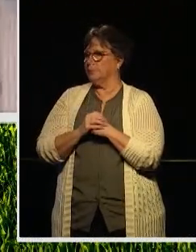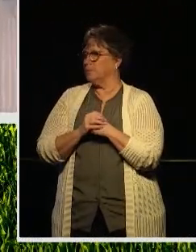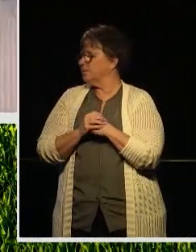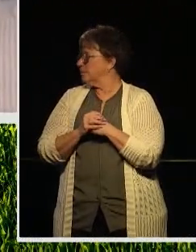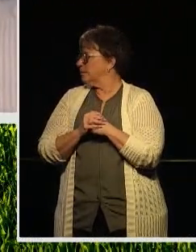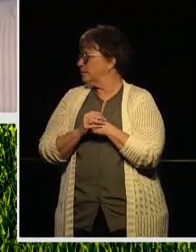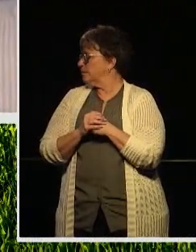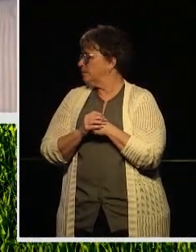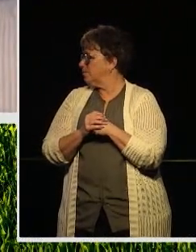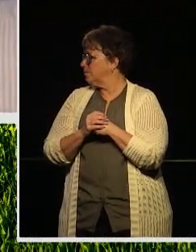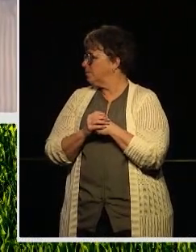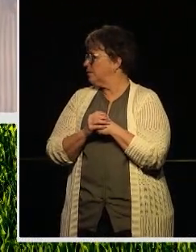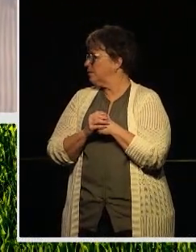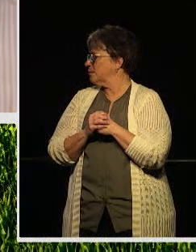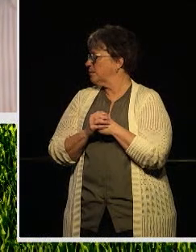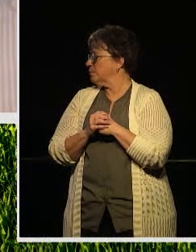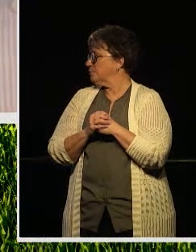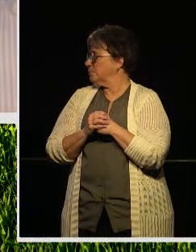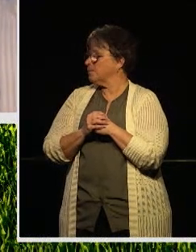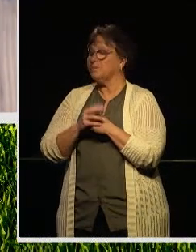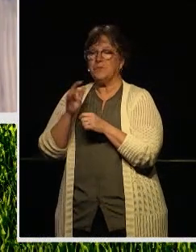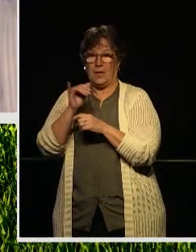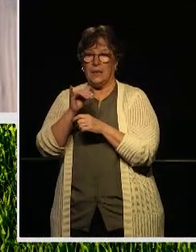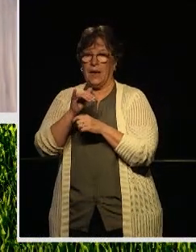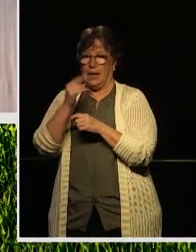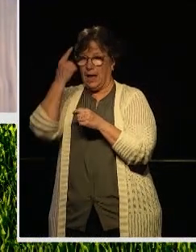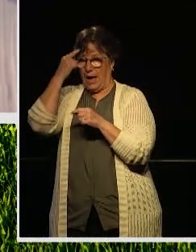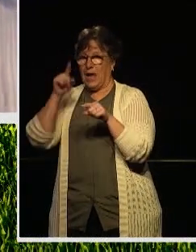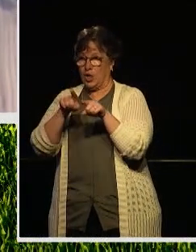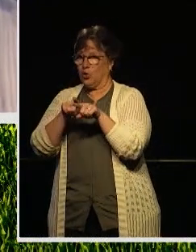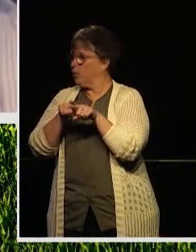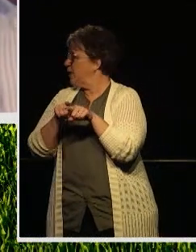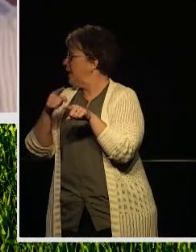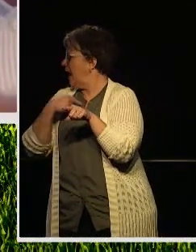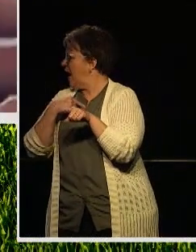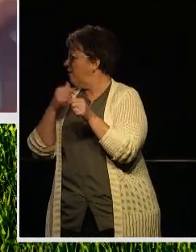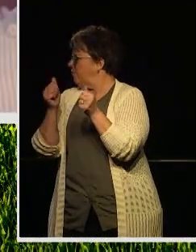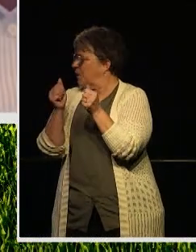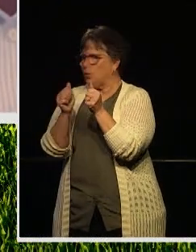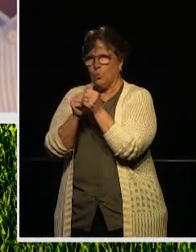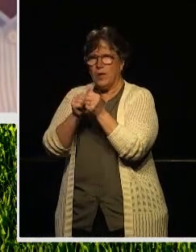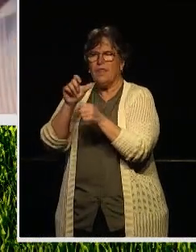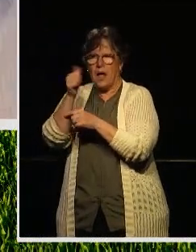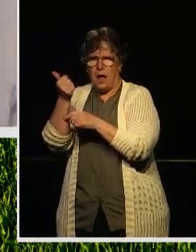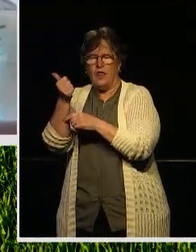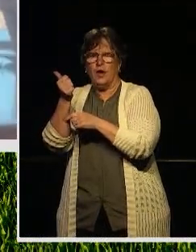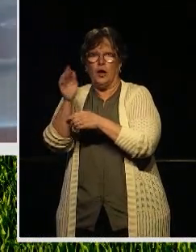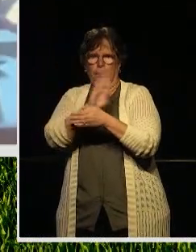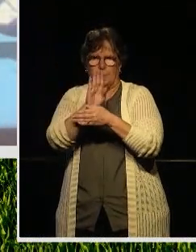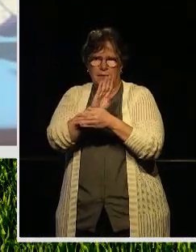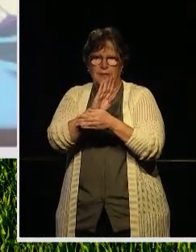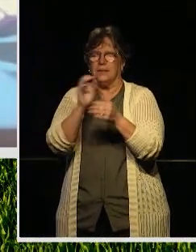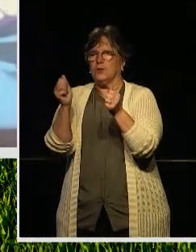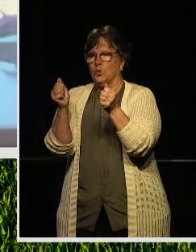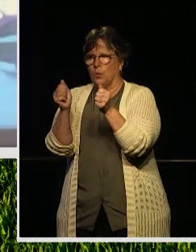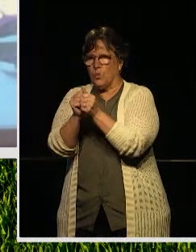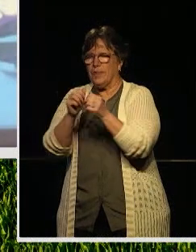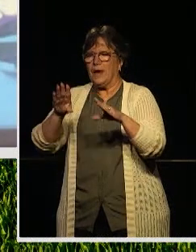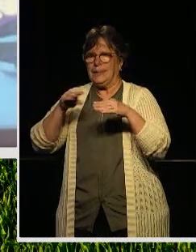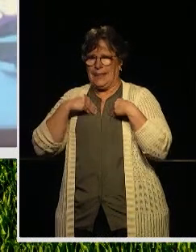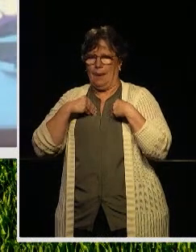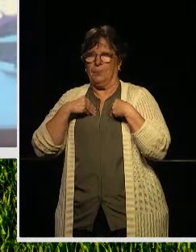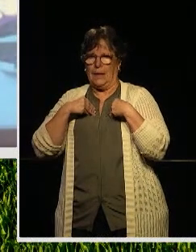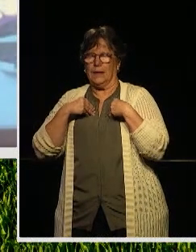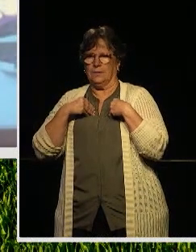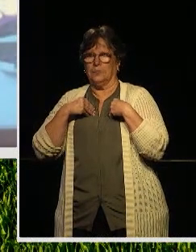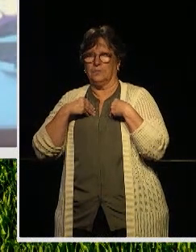Vasanth? Yeah, I couldn't agree more. I mean, I've spent some time in other industries when it comes to technology adoption, and agriculture is